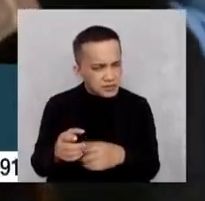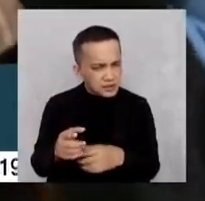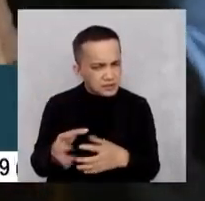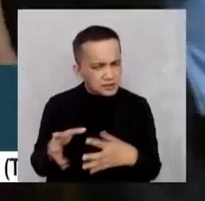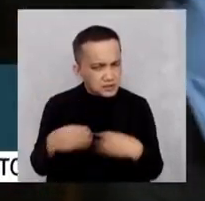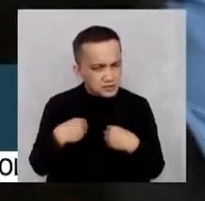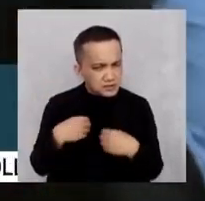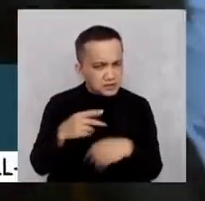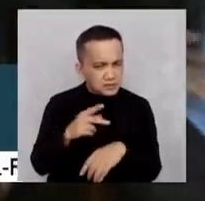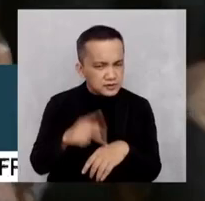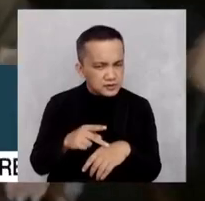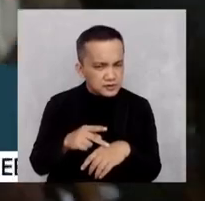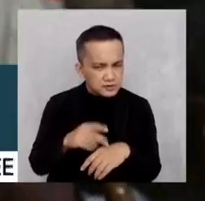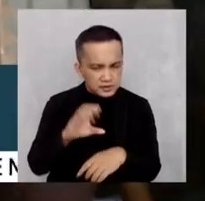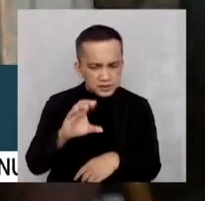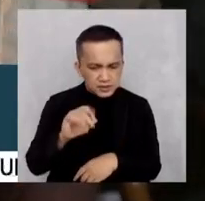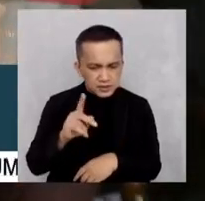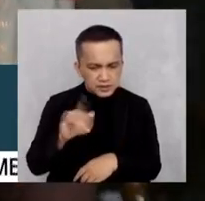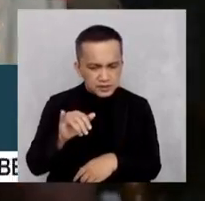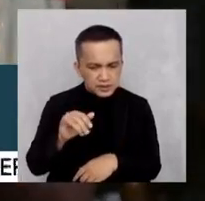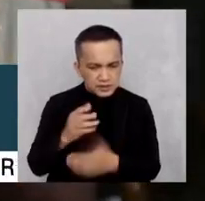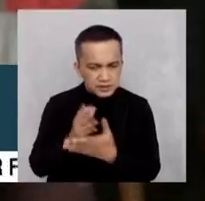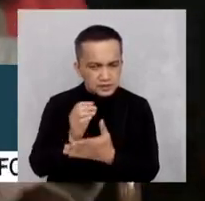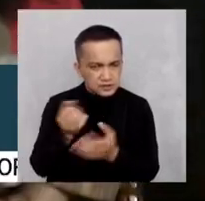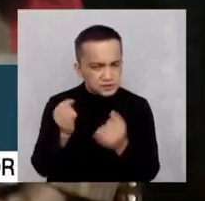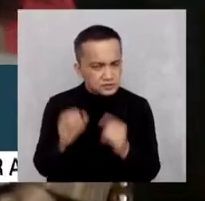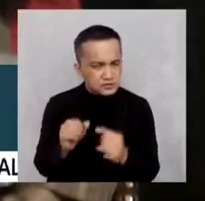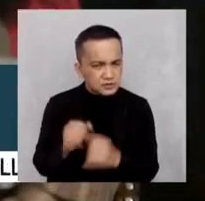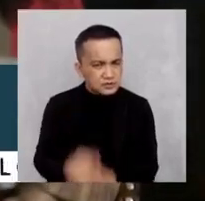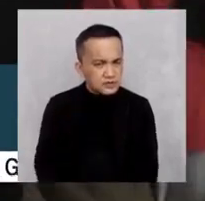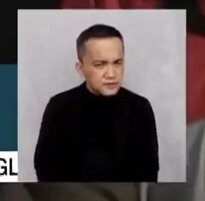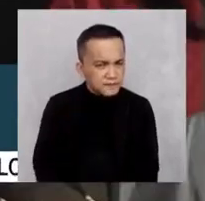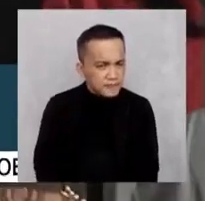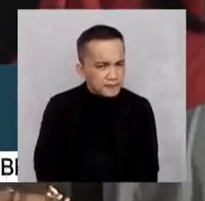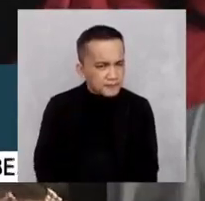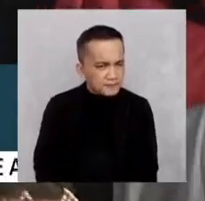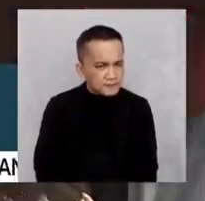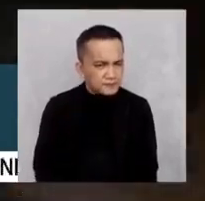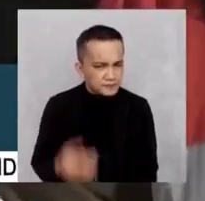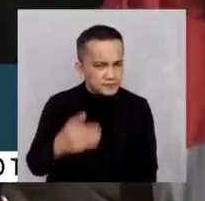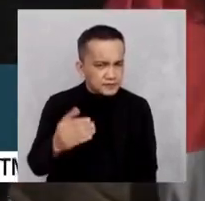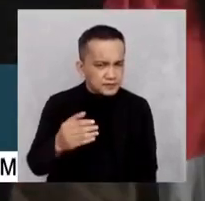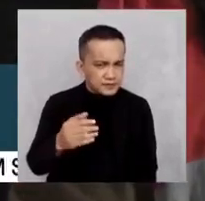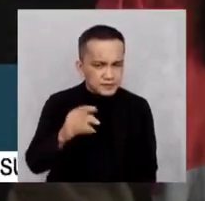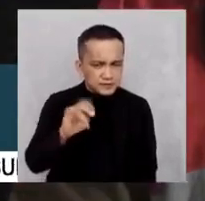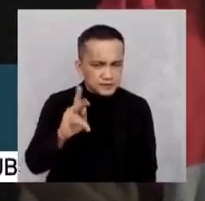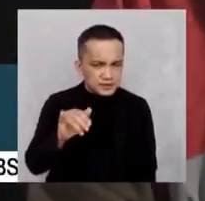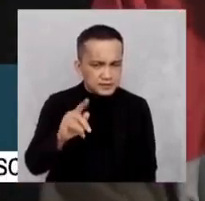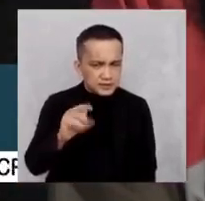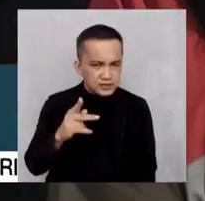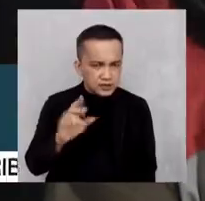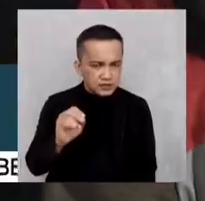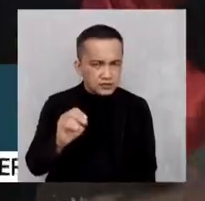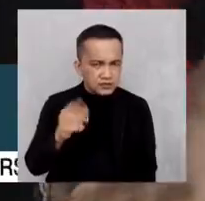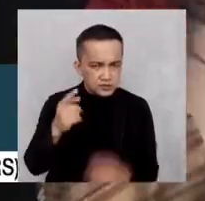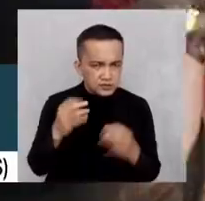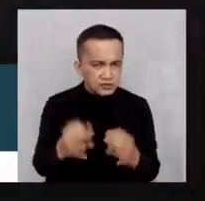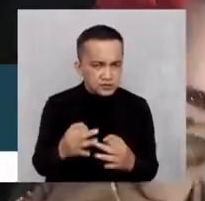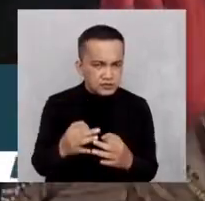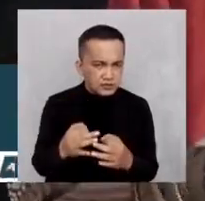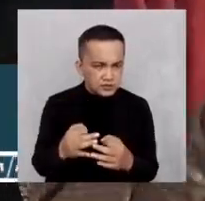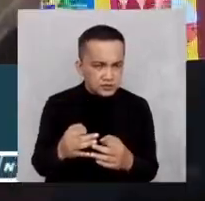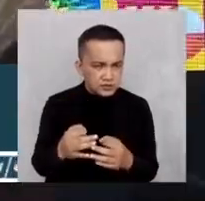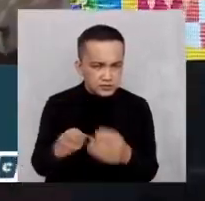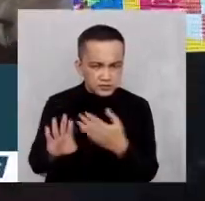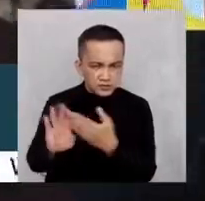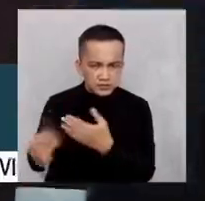a copyright issue. So then Secretary Teo just decided to just go back to